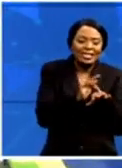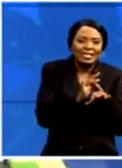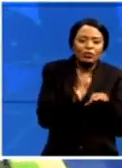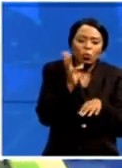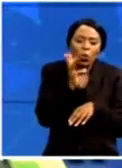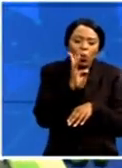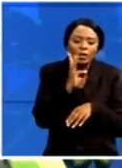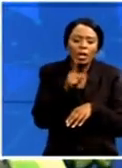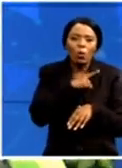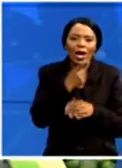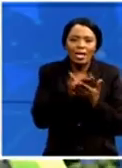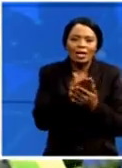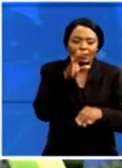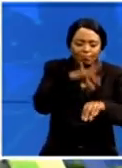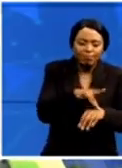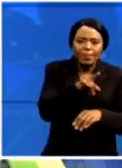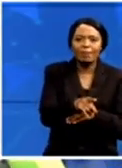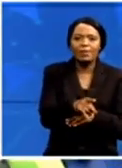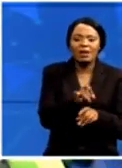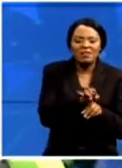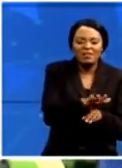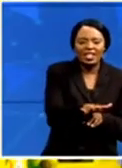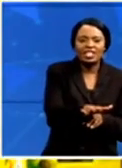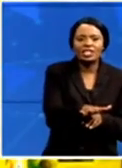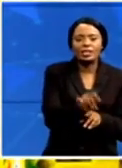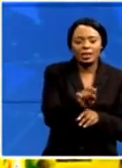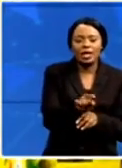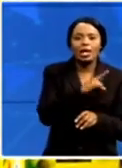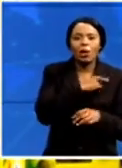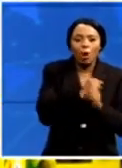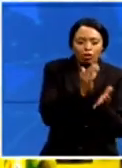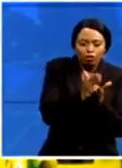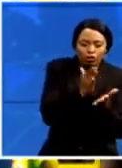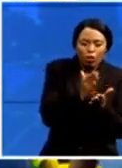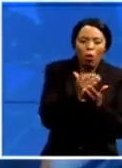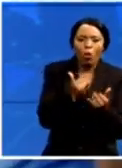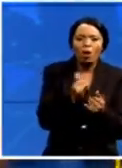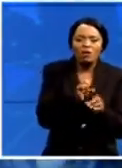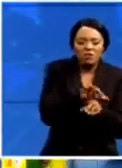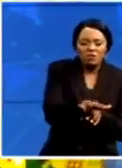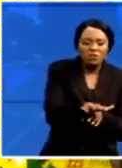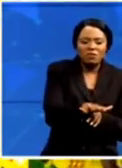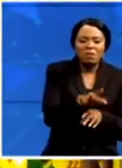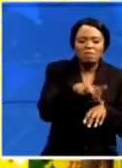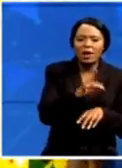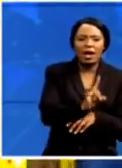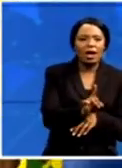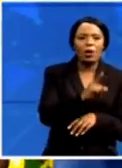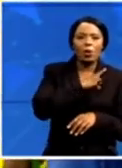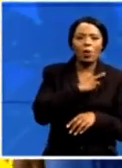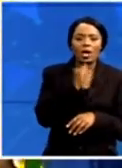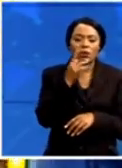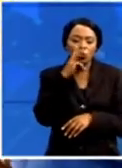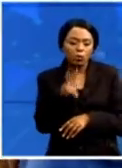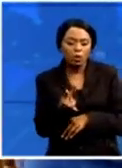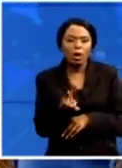very sure that your orchards are laid out in such a way that there's always a bit of a slope. And if you noticed, we planted on ridges most of the time,